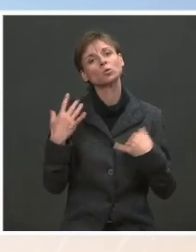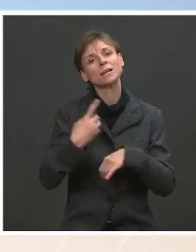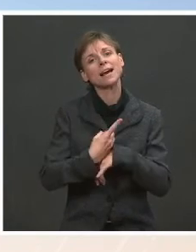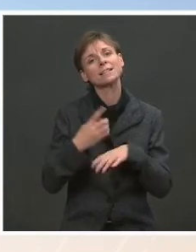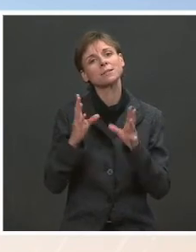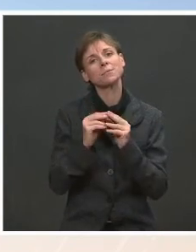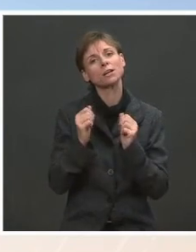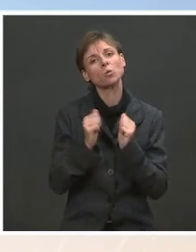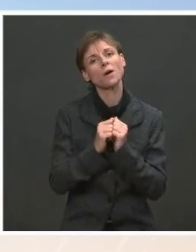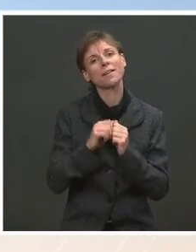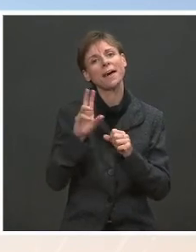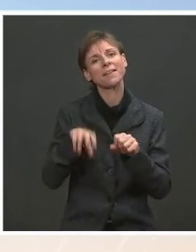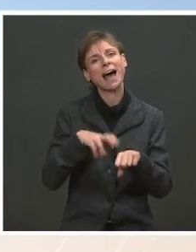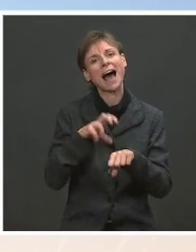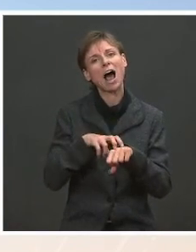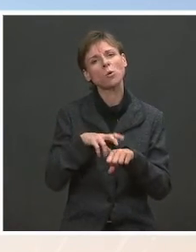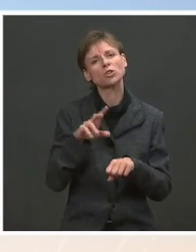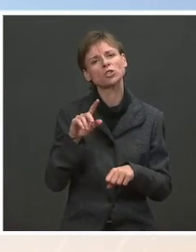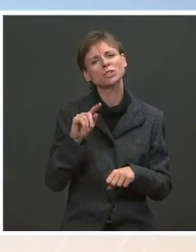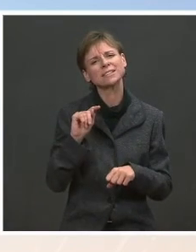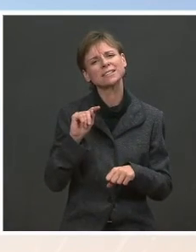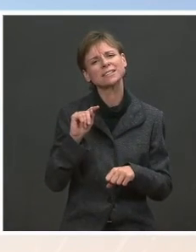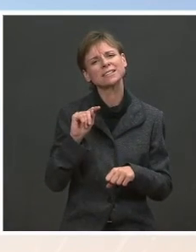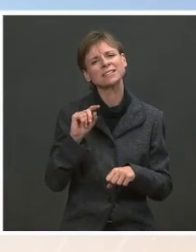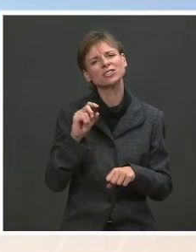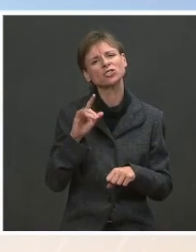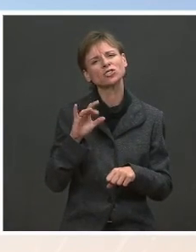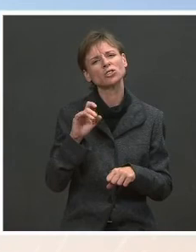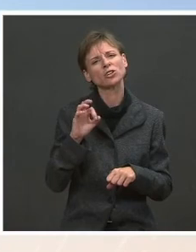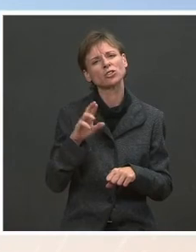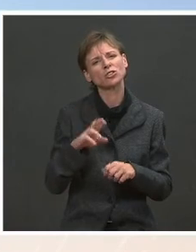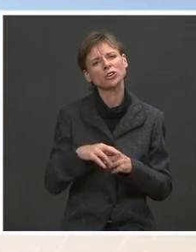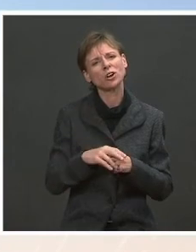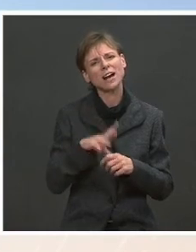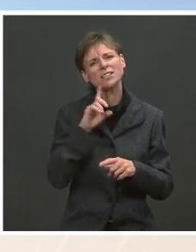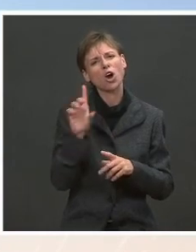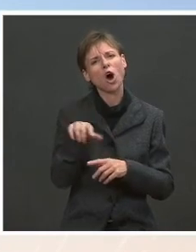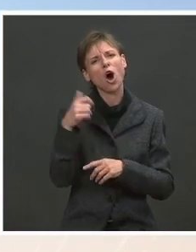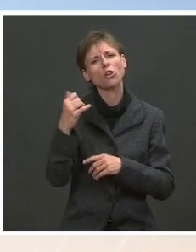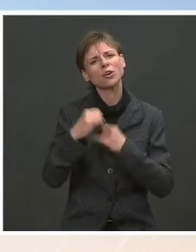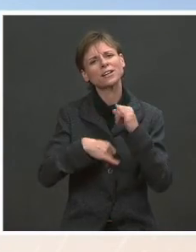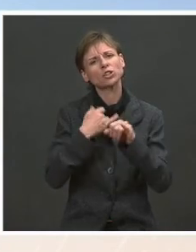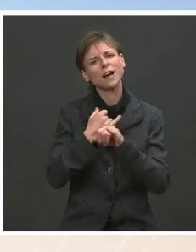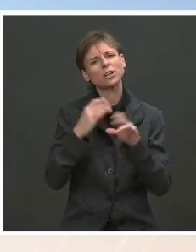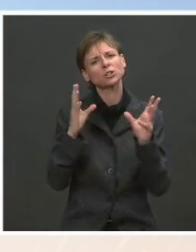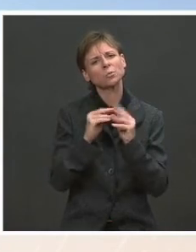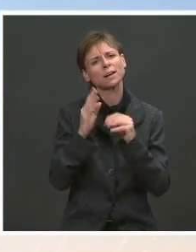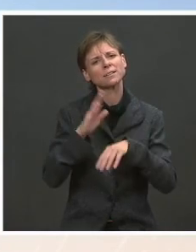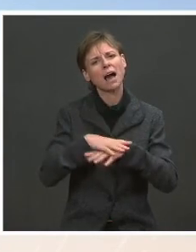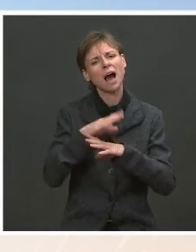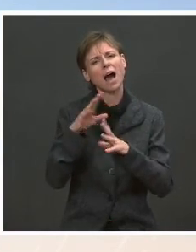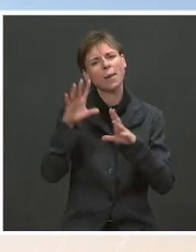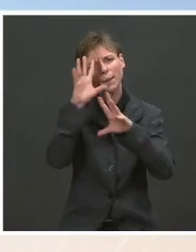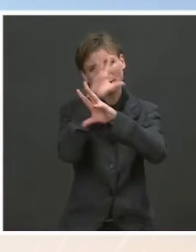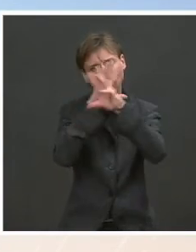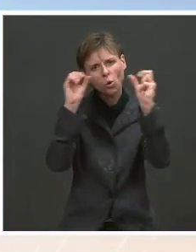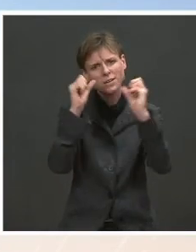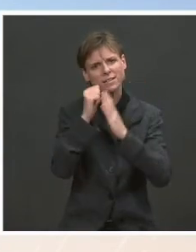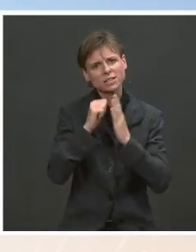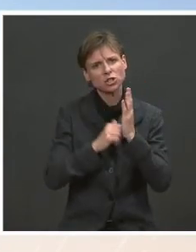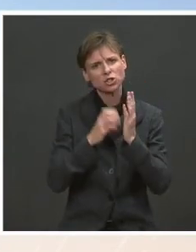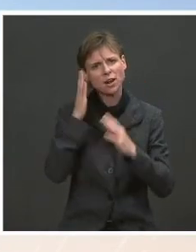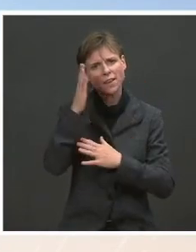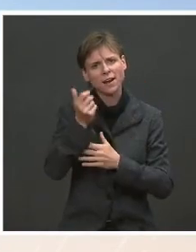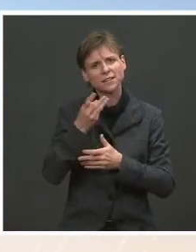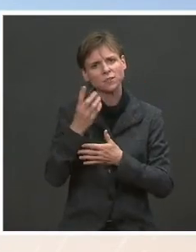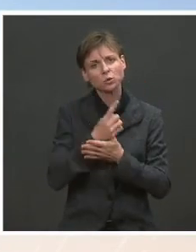Taoiseach, are there other international meetings on the President's agenda in coming weeks? There certainly will be. I don't